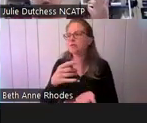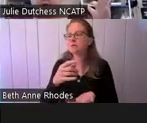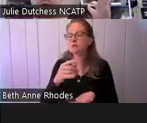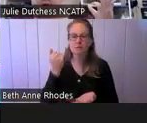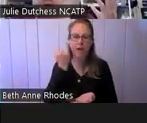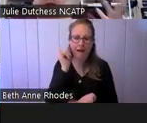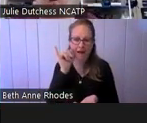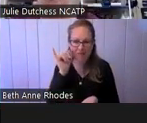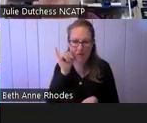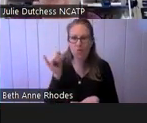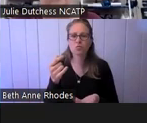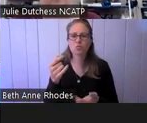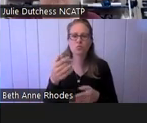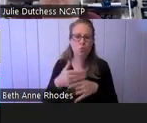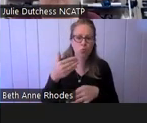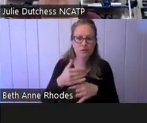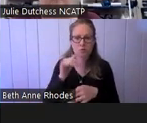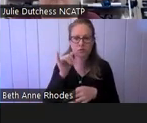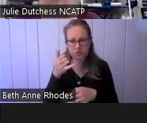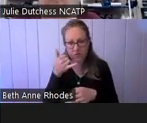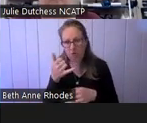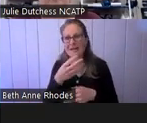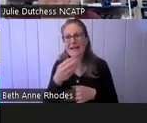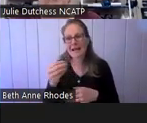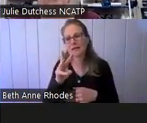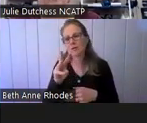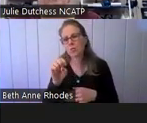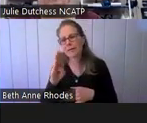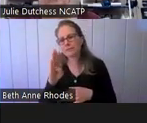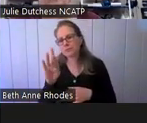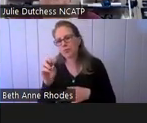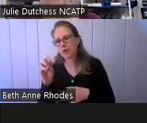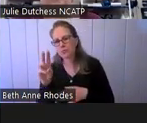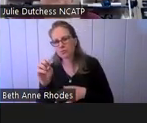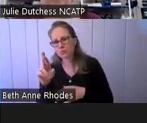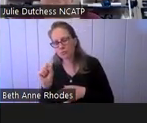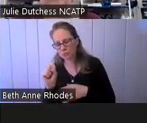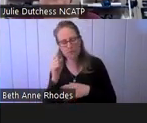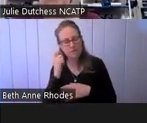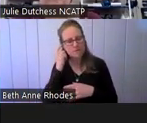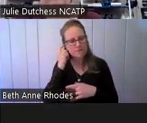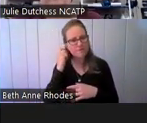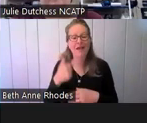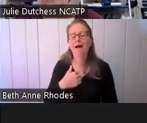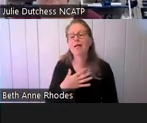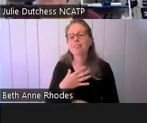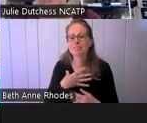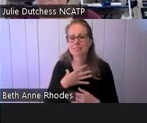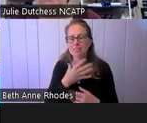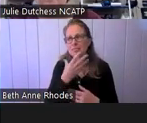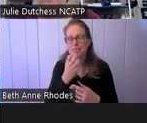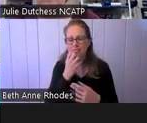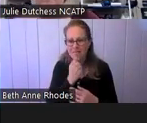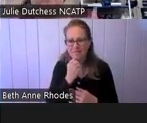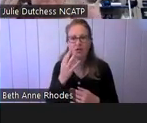Windows Phone, and then also does the web browsers as well. And what I kind of like, I love color coding. That's one of the things that I use